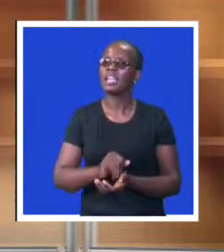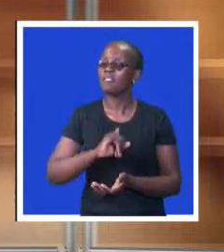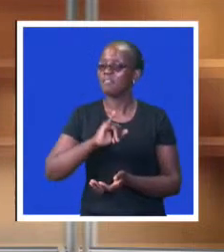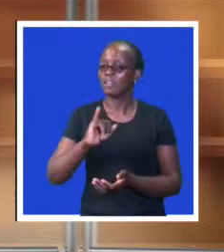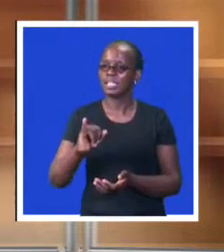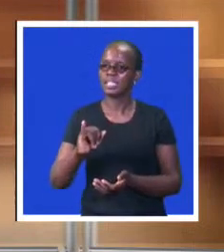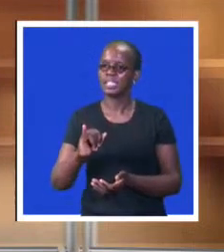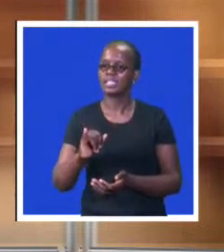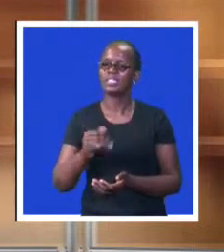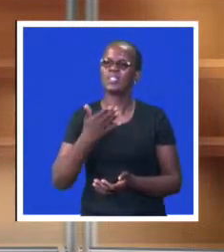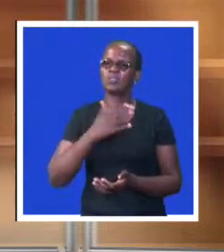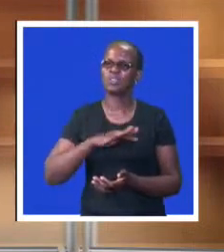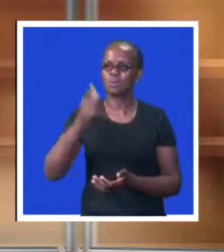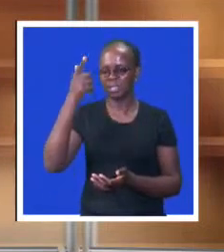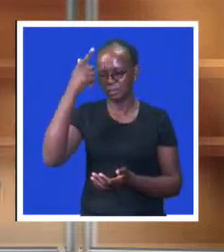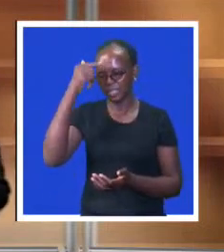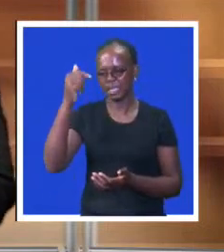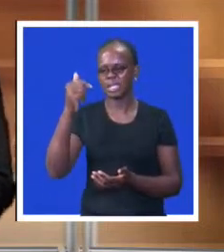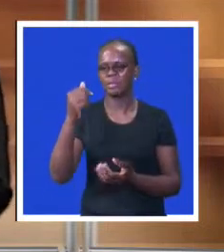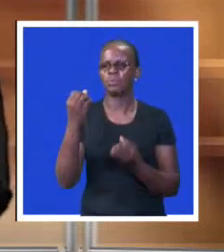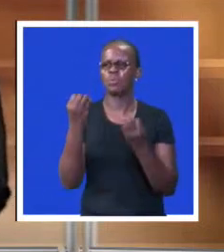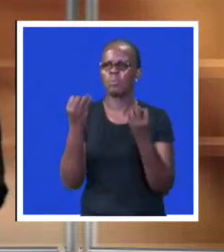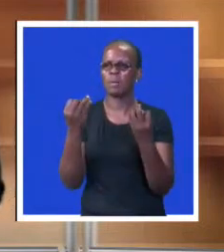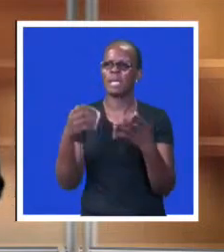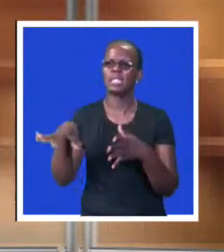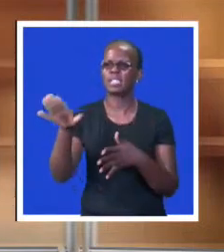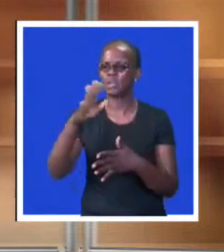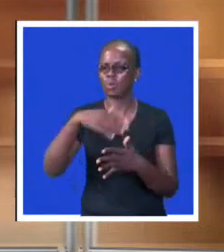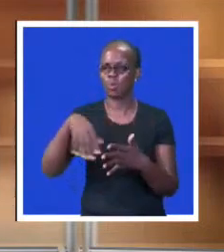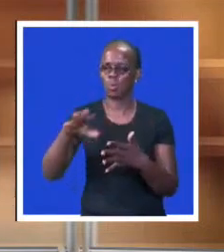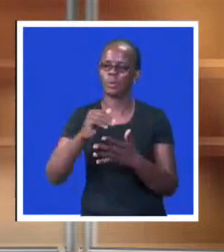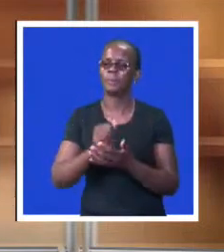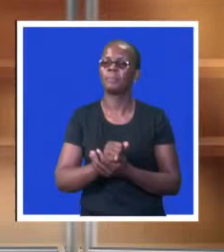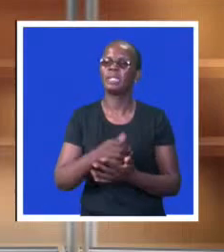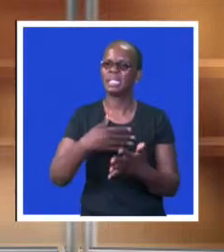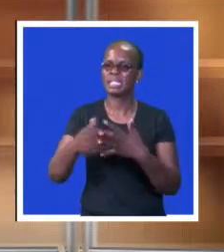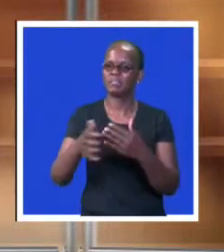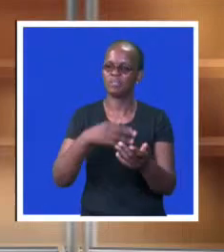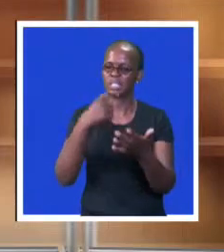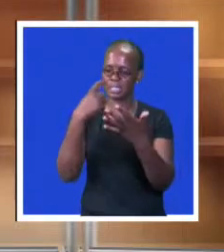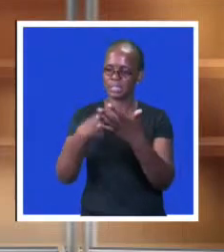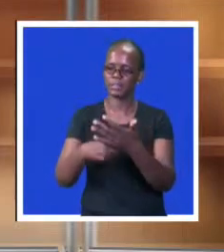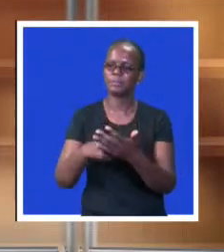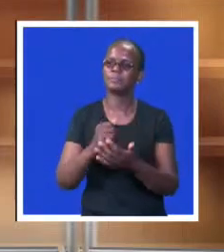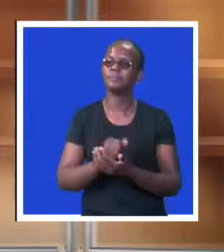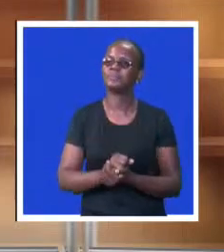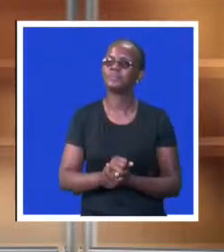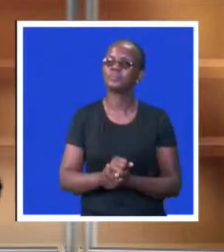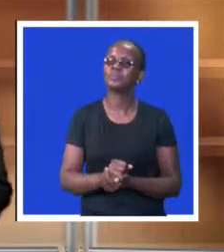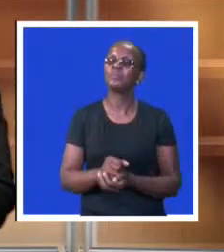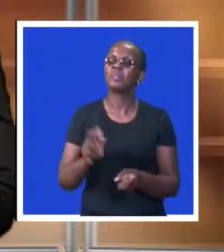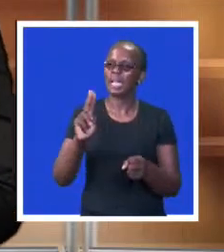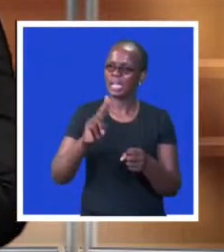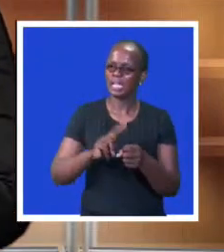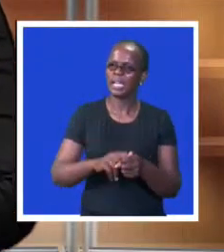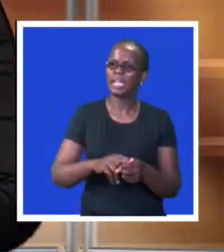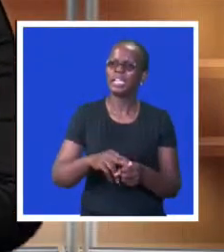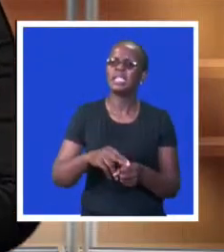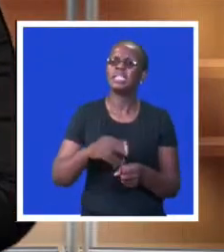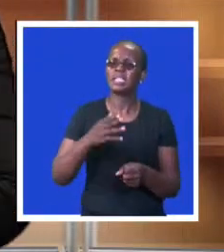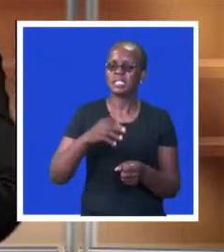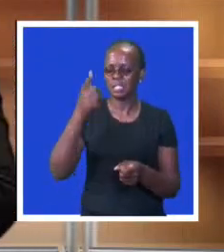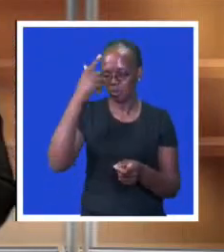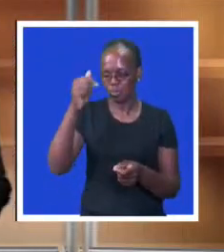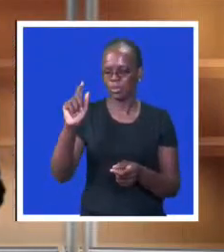able to calculate the total cost price. We need to be able to write